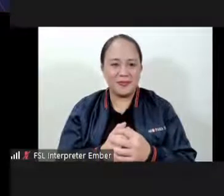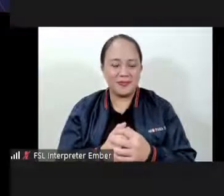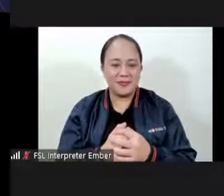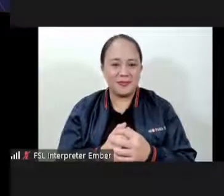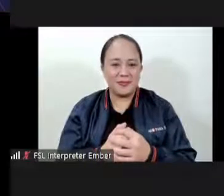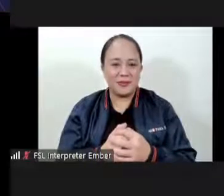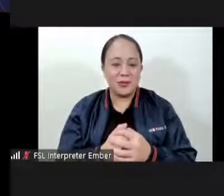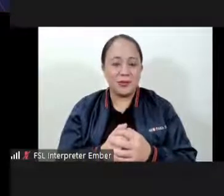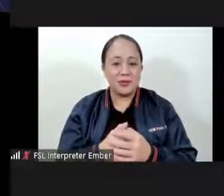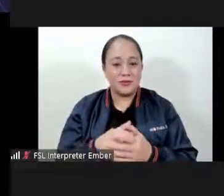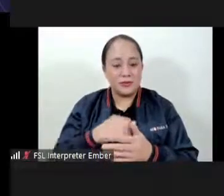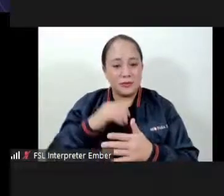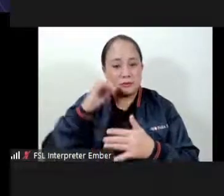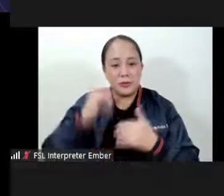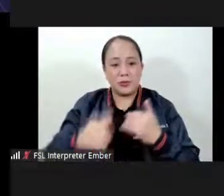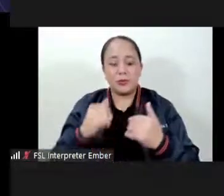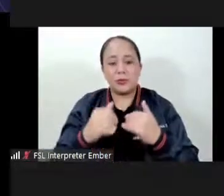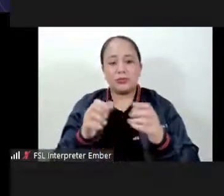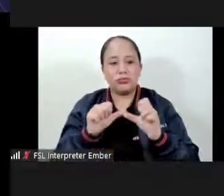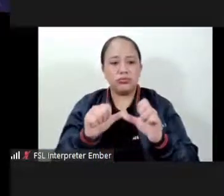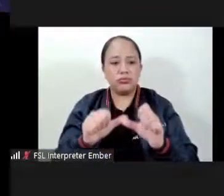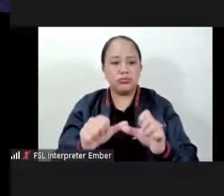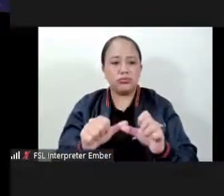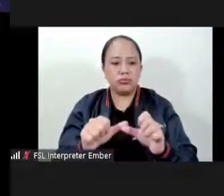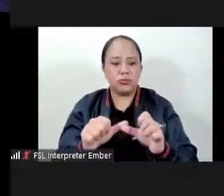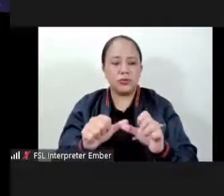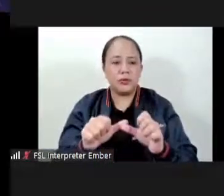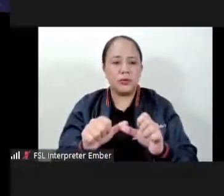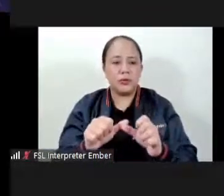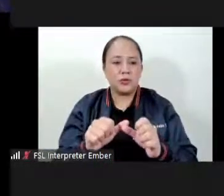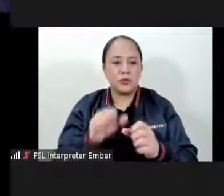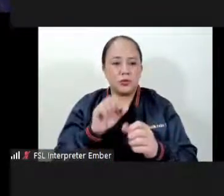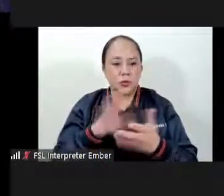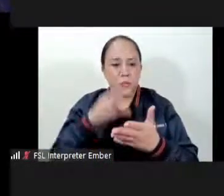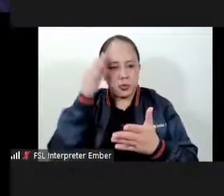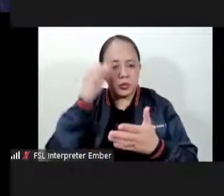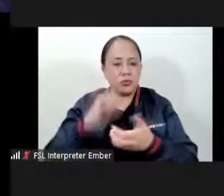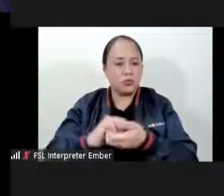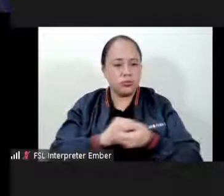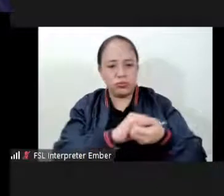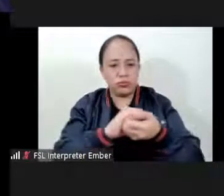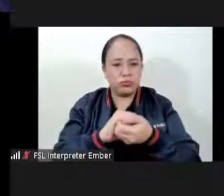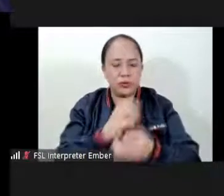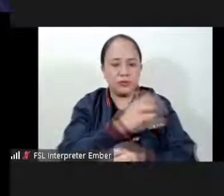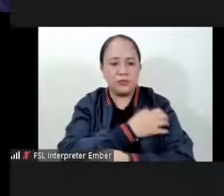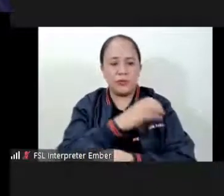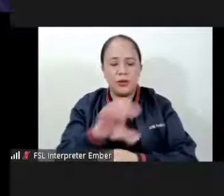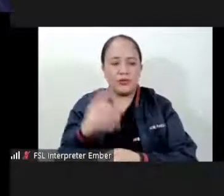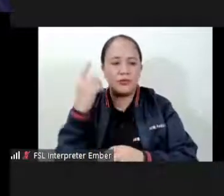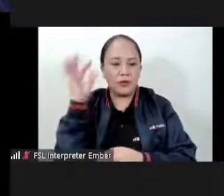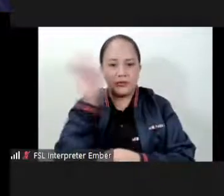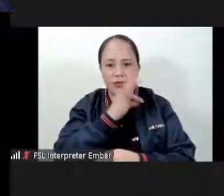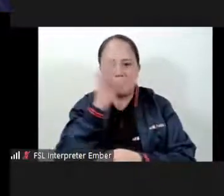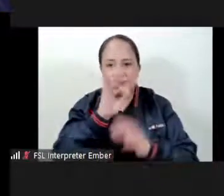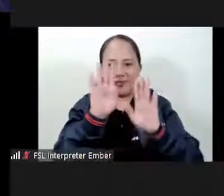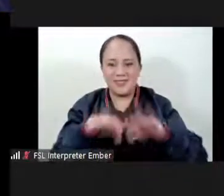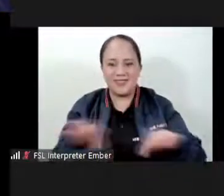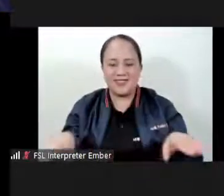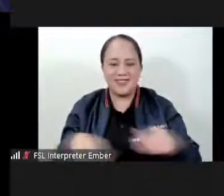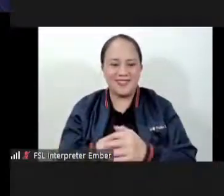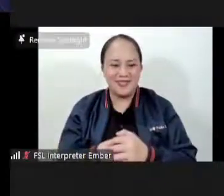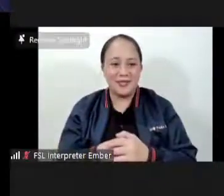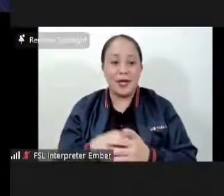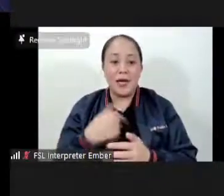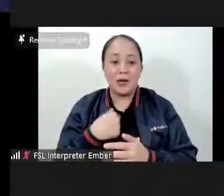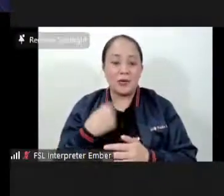To end, let us all continue to learn, to work with, and empower each other for the Filipino children.